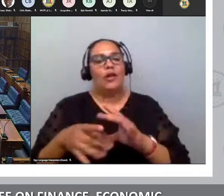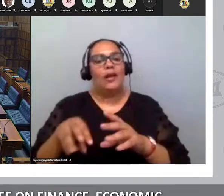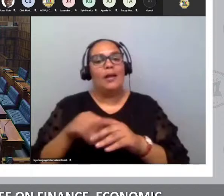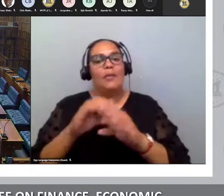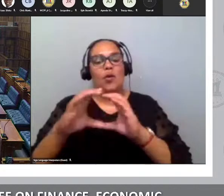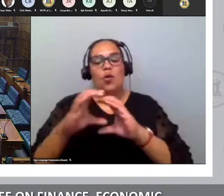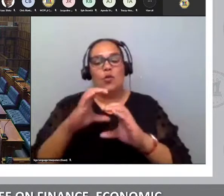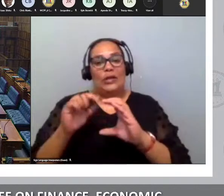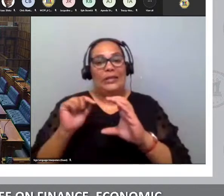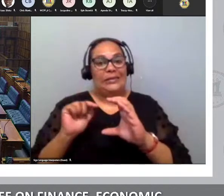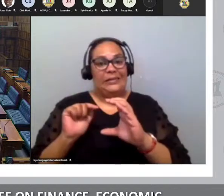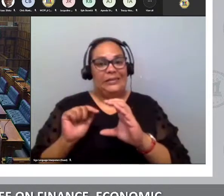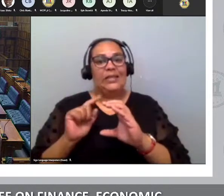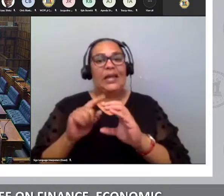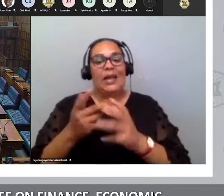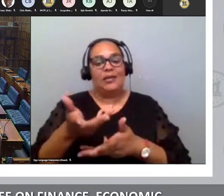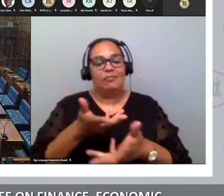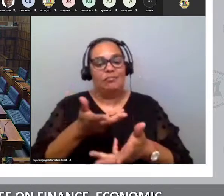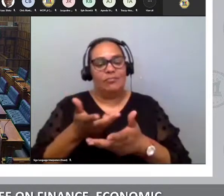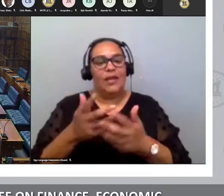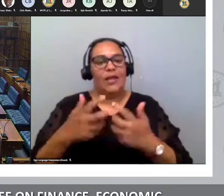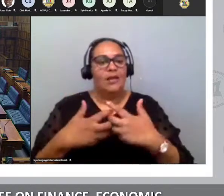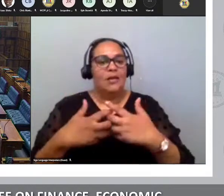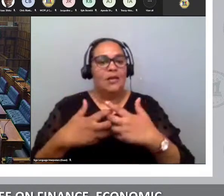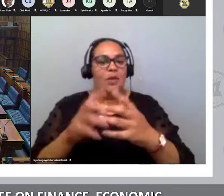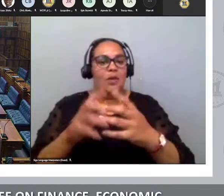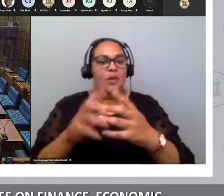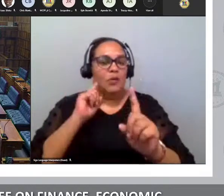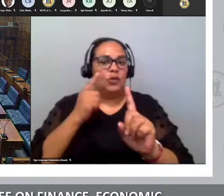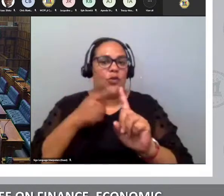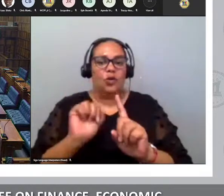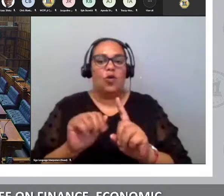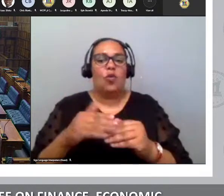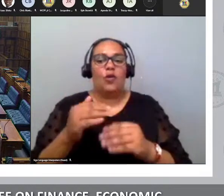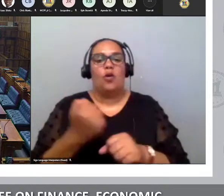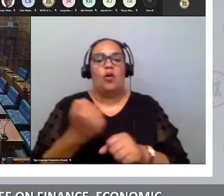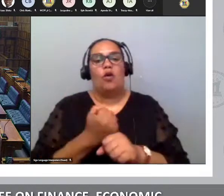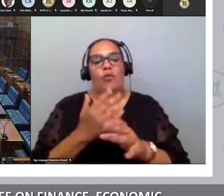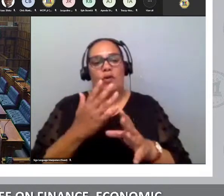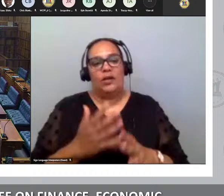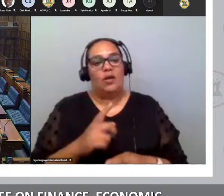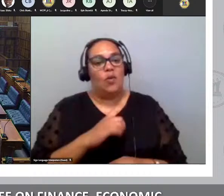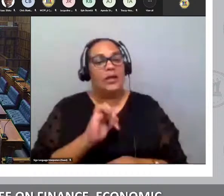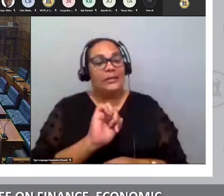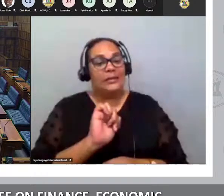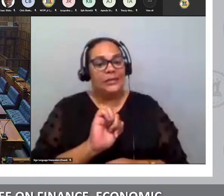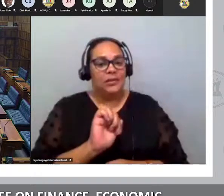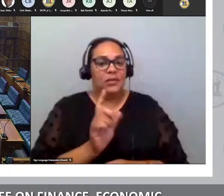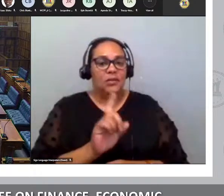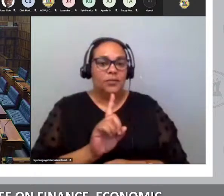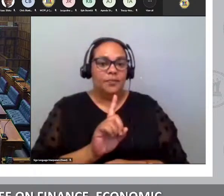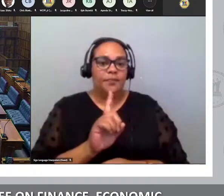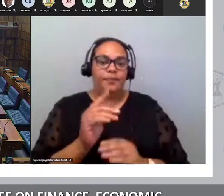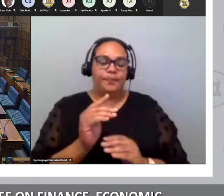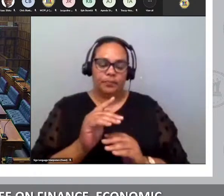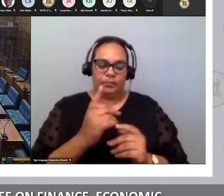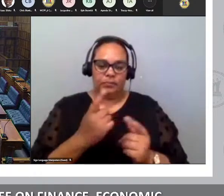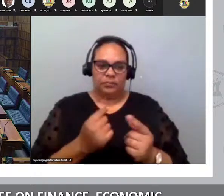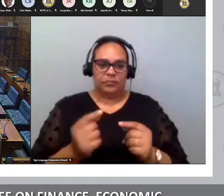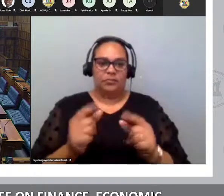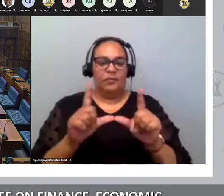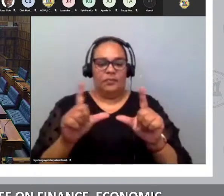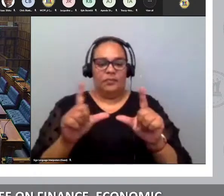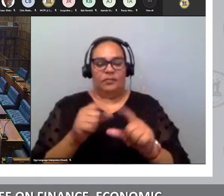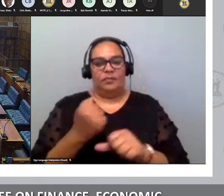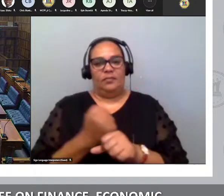communication and interaction and setting of the target is with the terminal operator because that is the lesi and also licensed